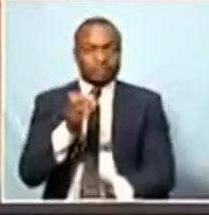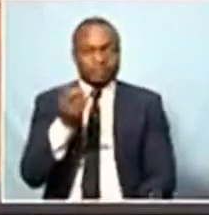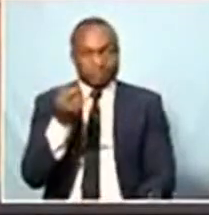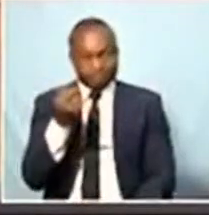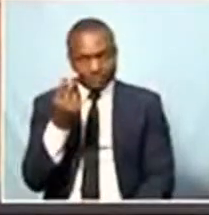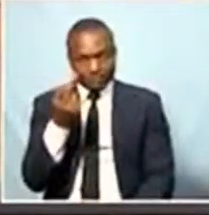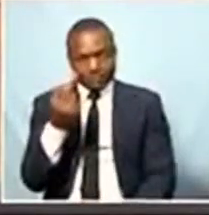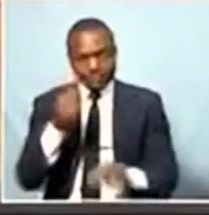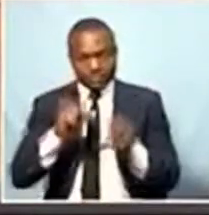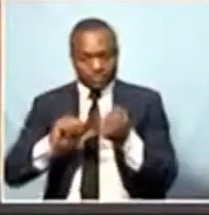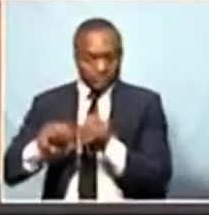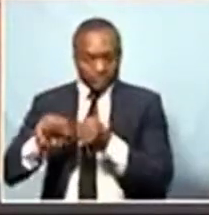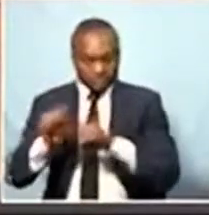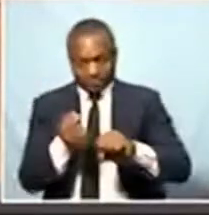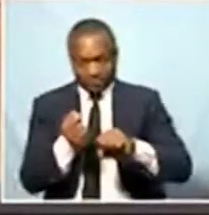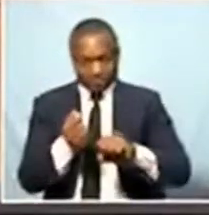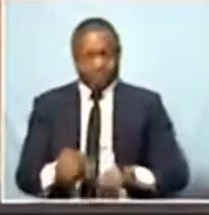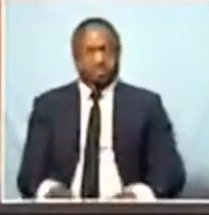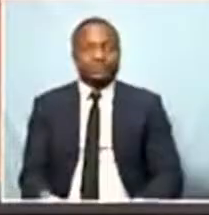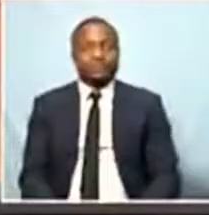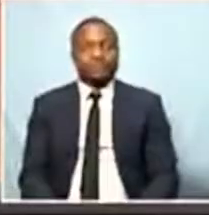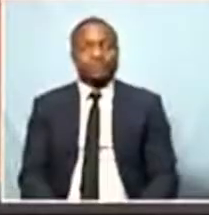protected